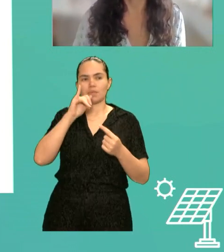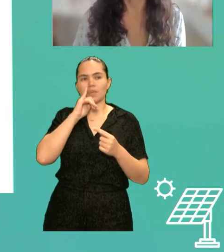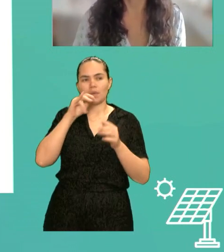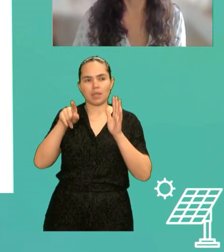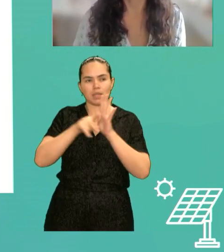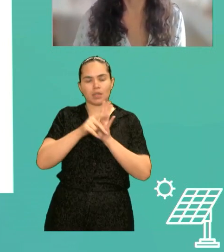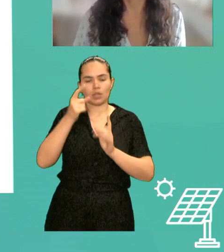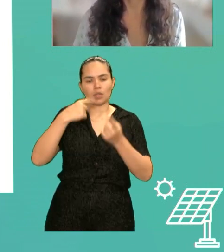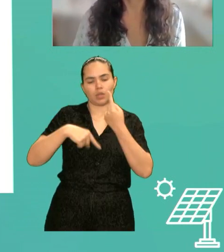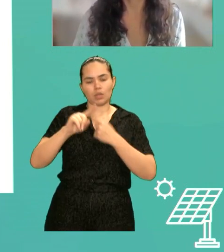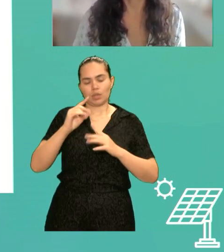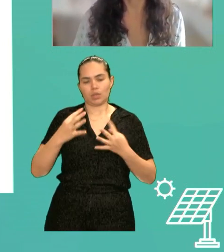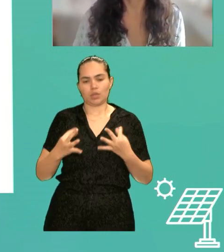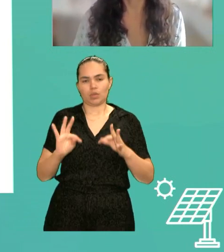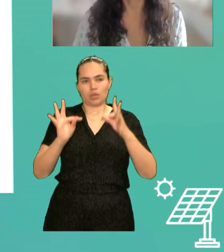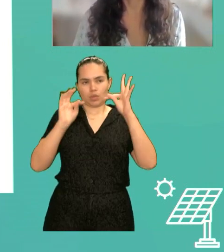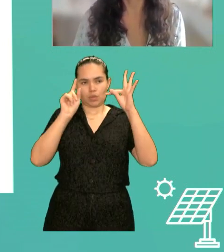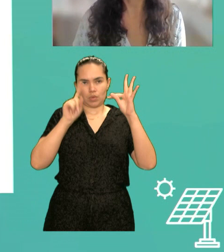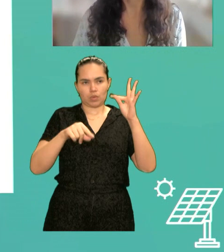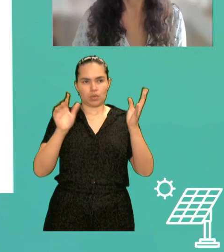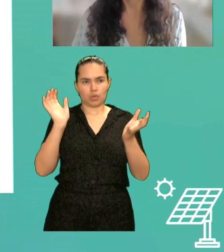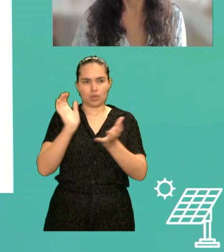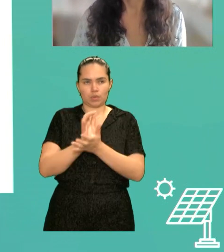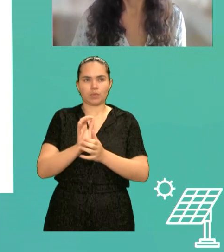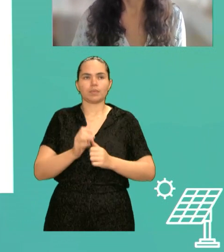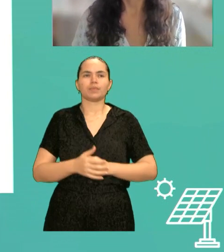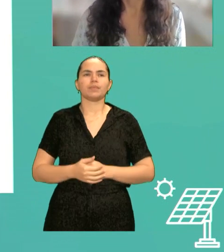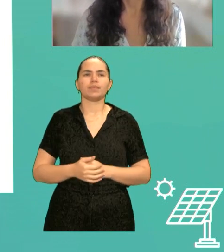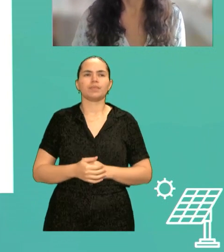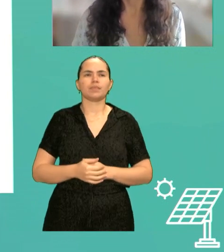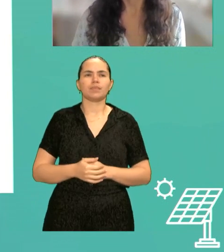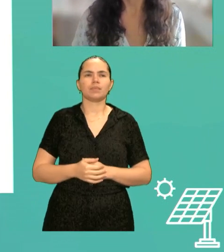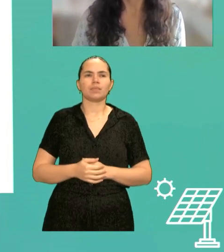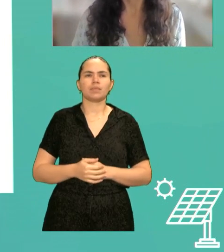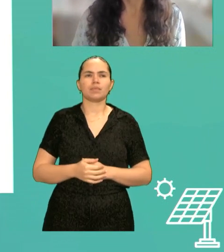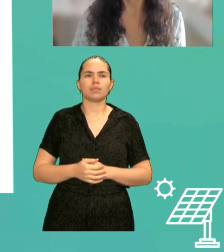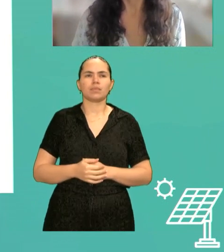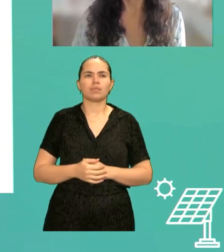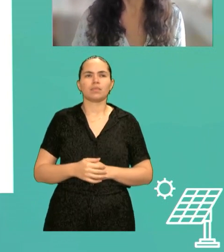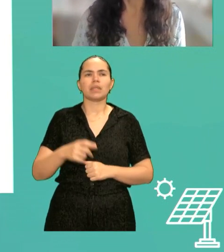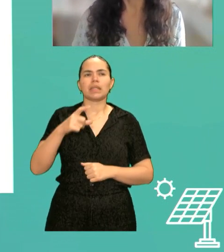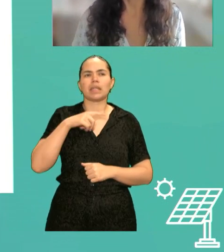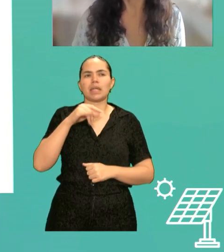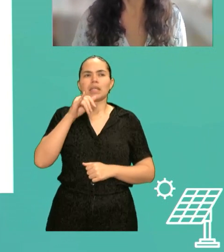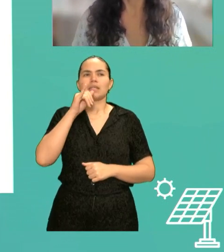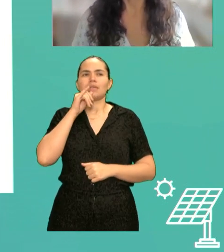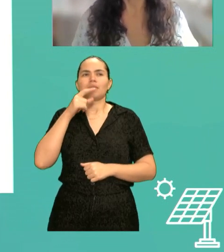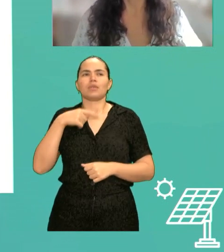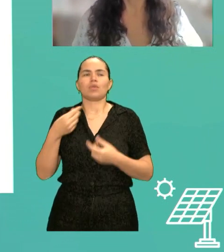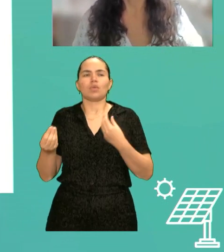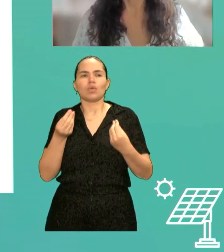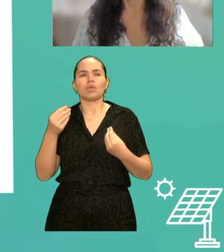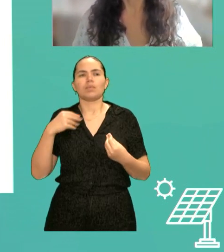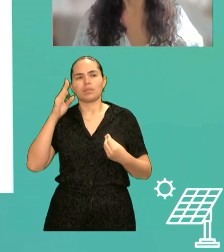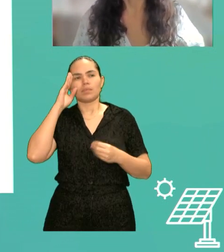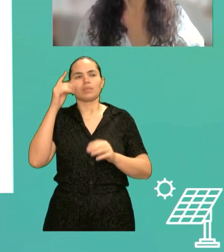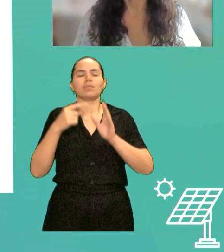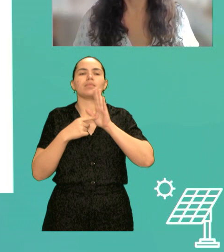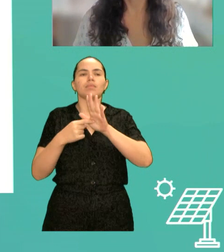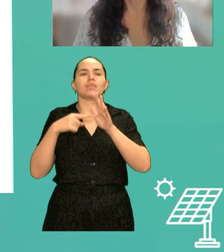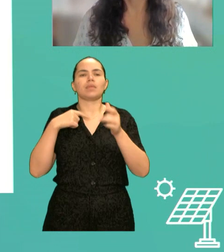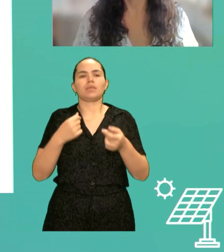electrolysis. And in terms of application, we see a lot of potential of the hydrogen